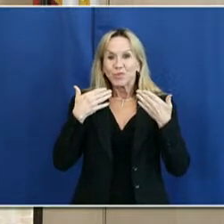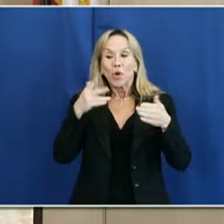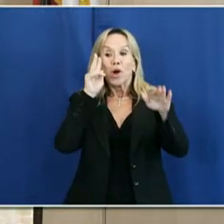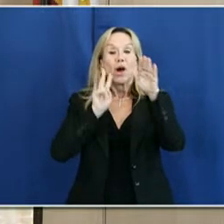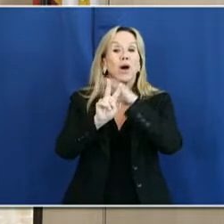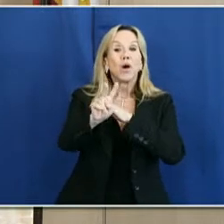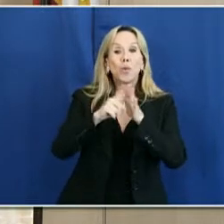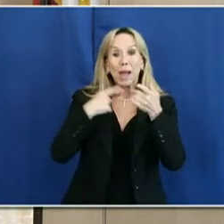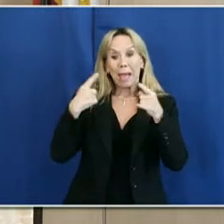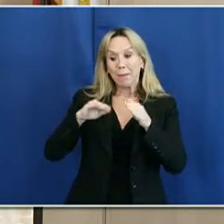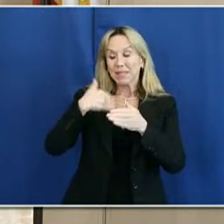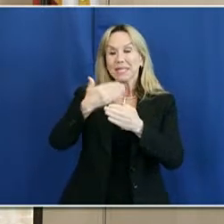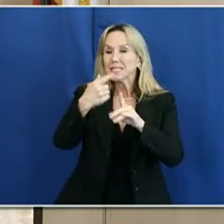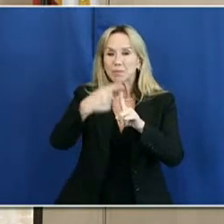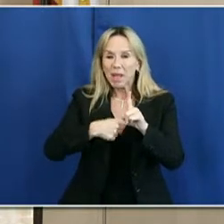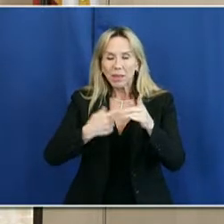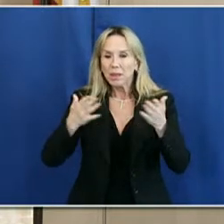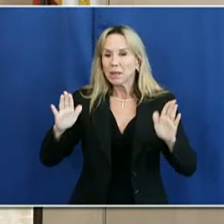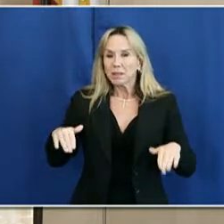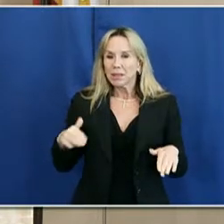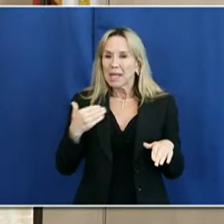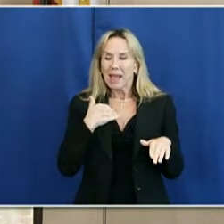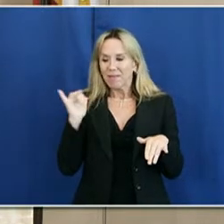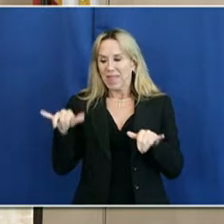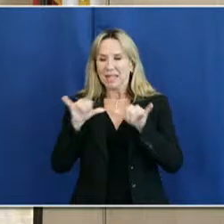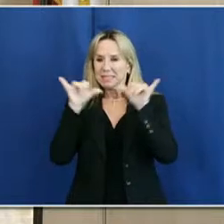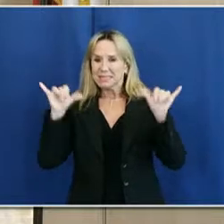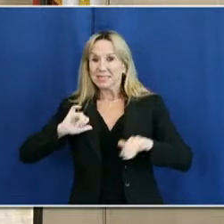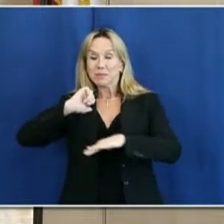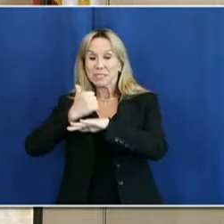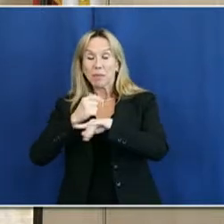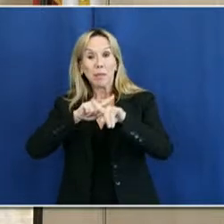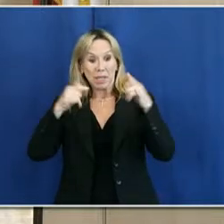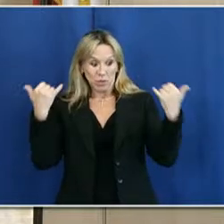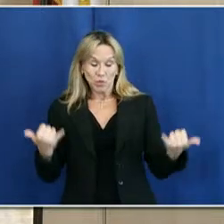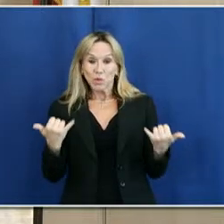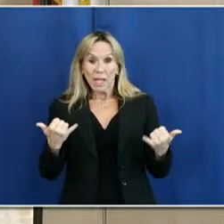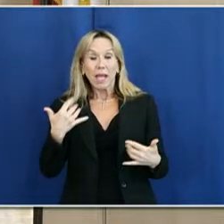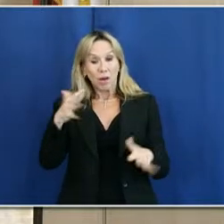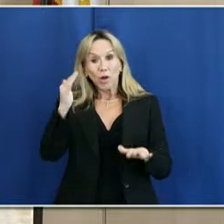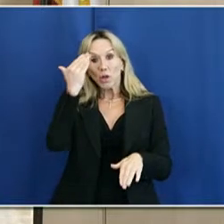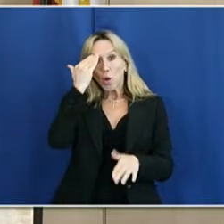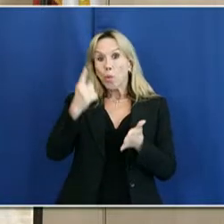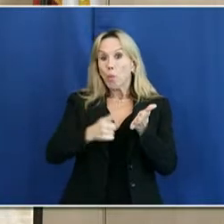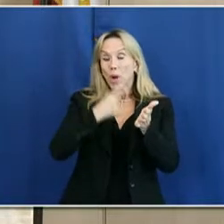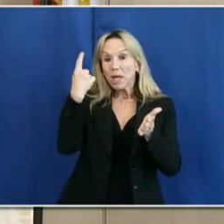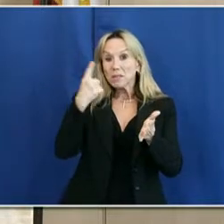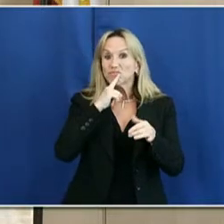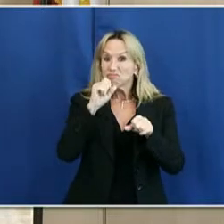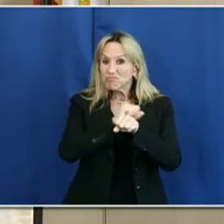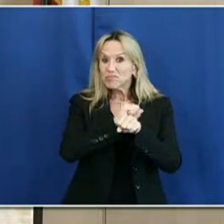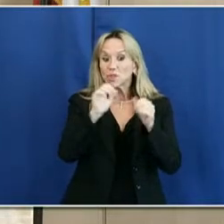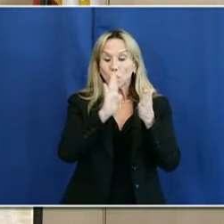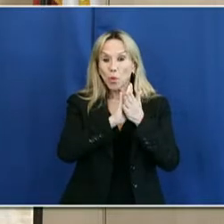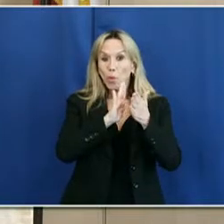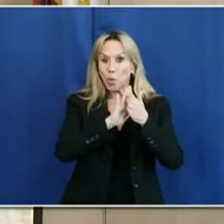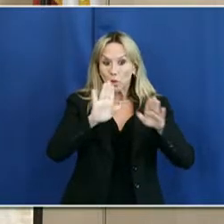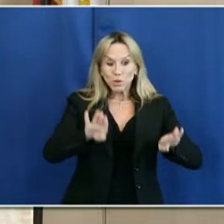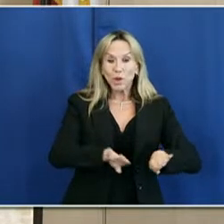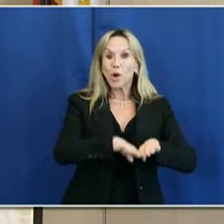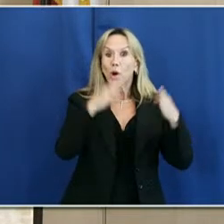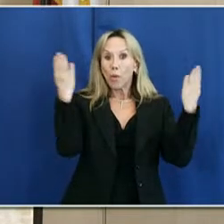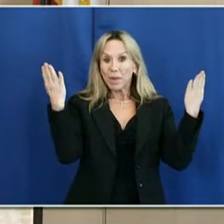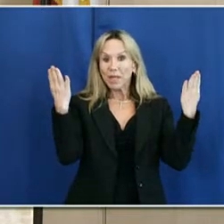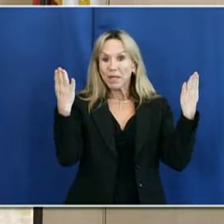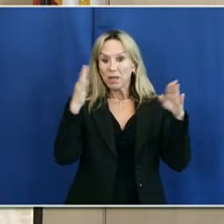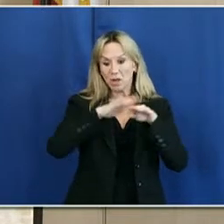what would happen in the next months if we don't have the same system. But what we know today is that once schools are